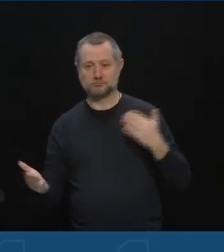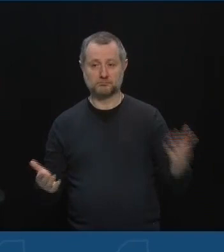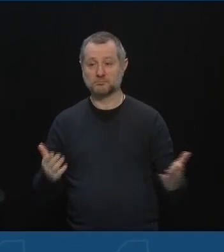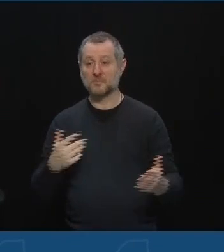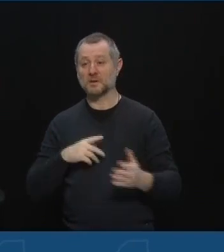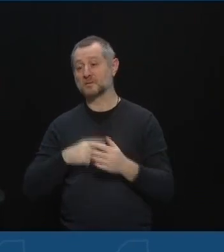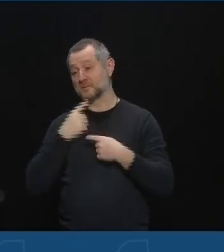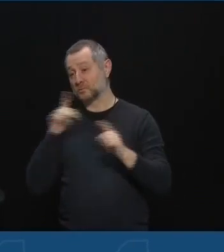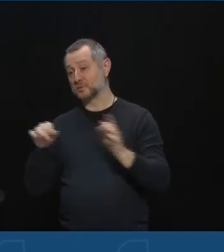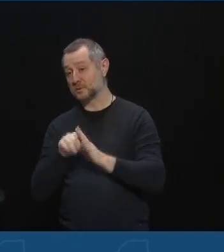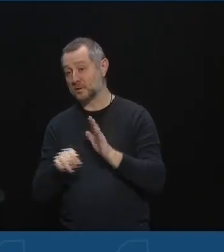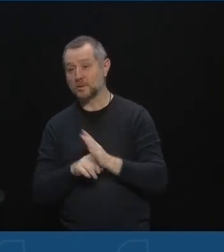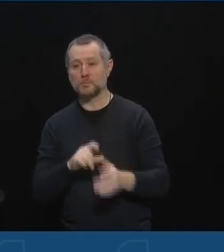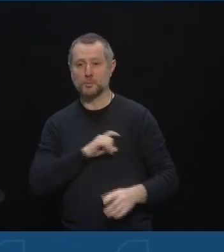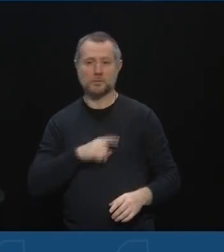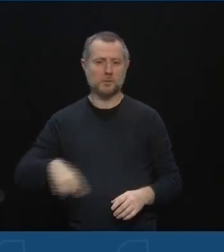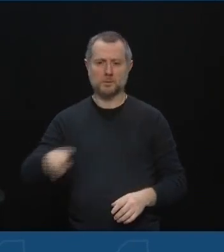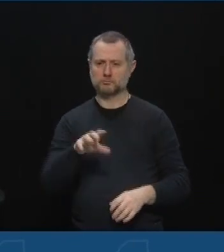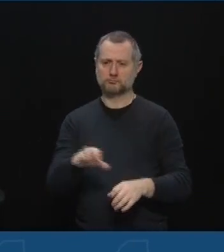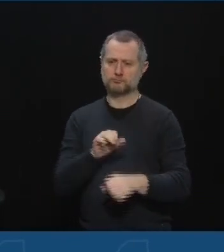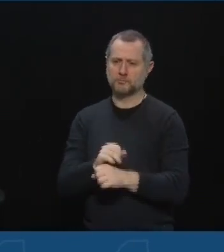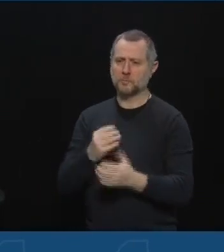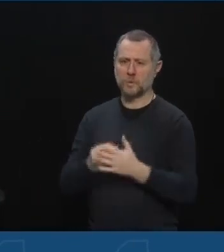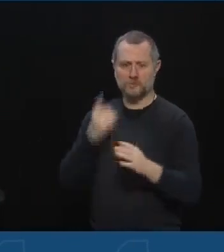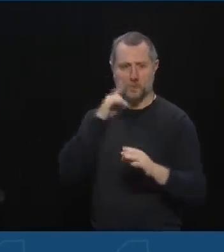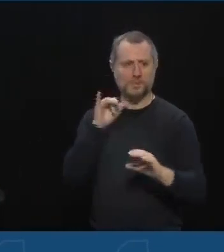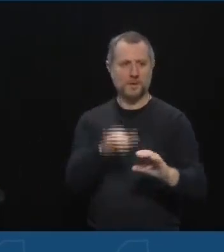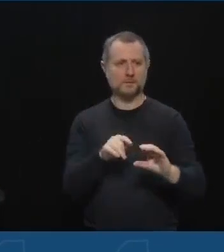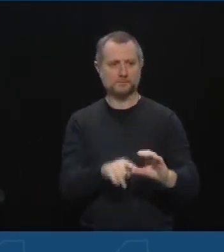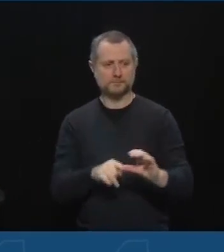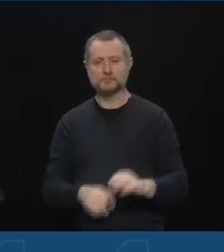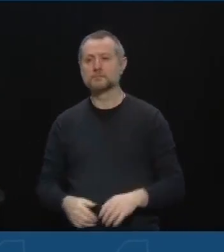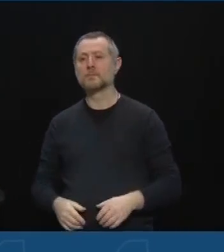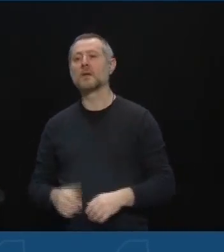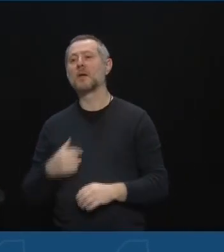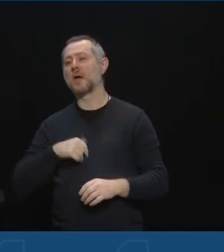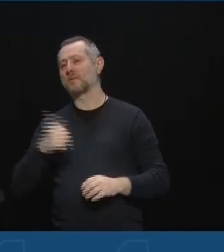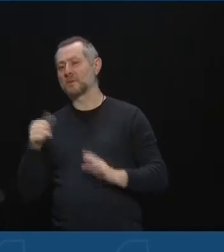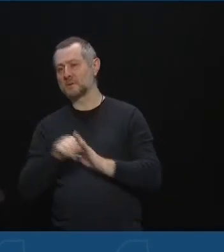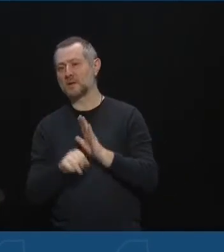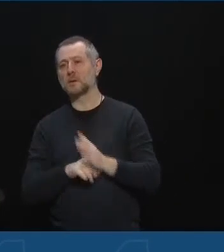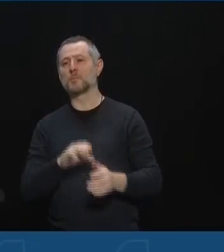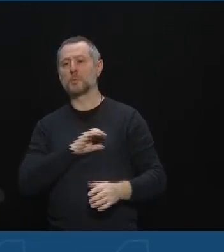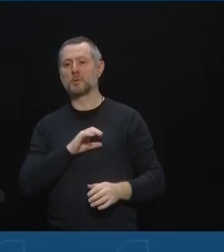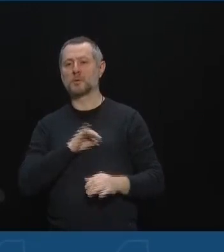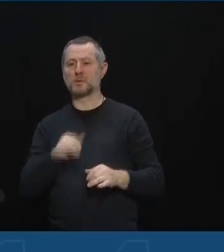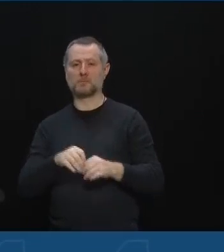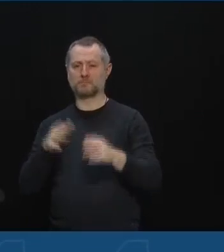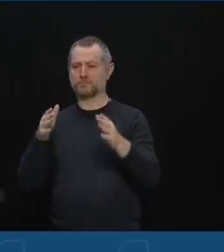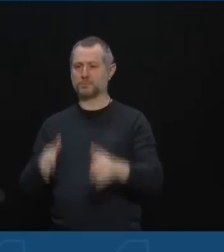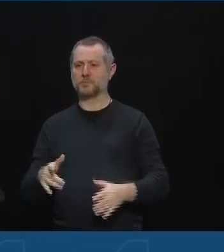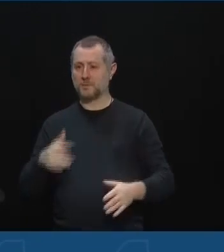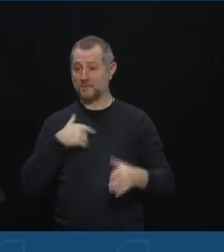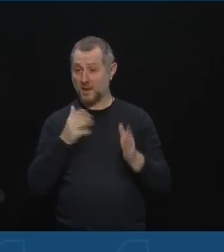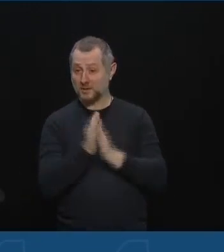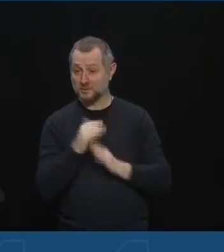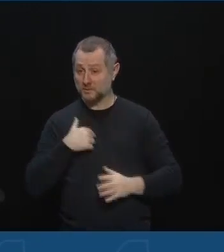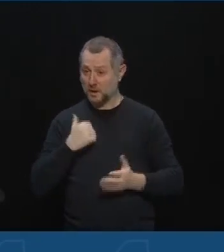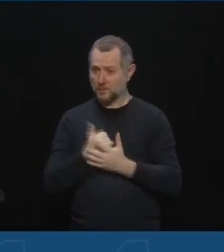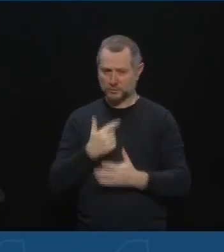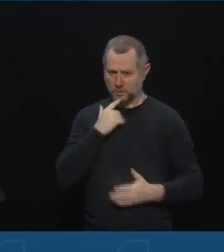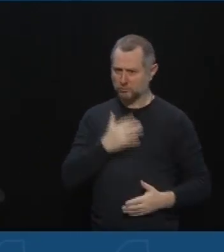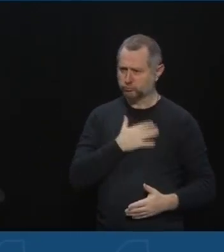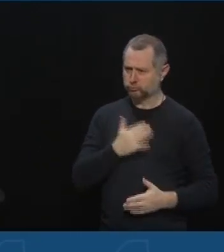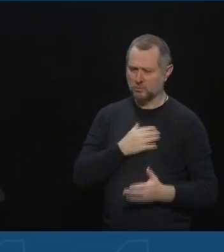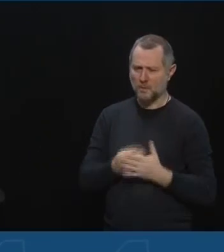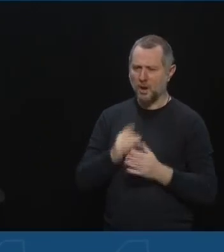more resources to this area. We have state police on the ground, more so here, because we were asked for help, and we said, yes, of course we're going to